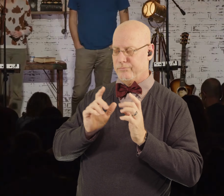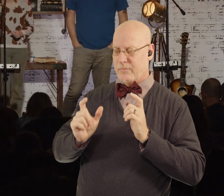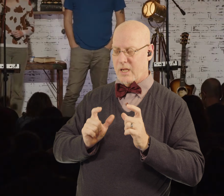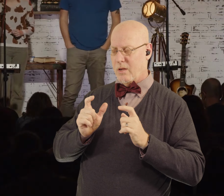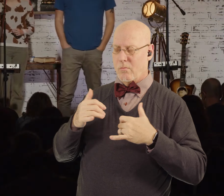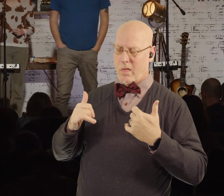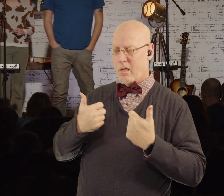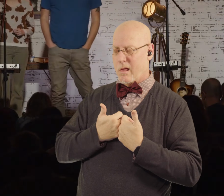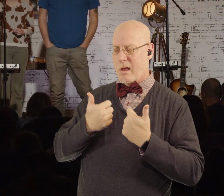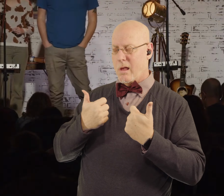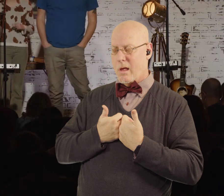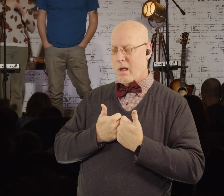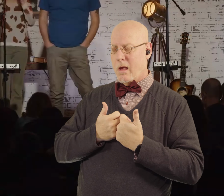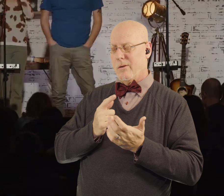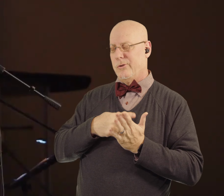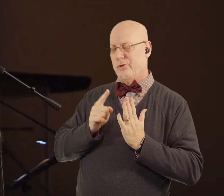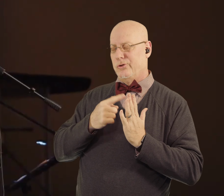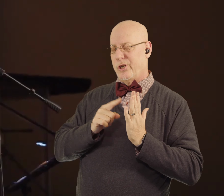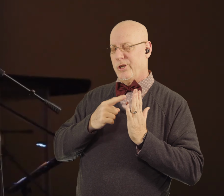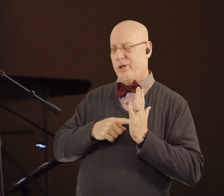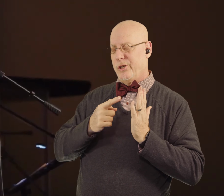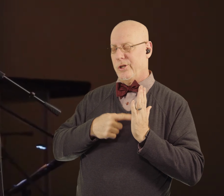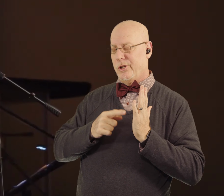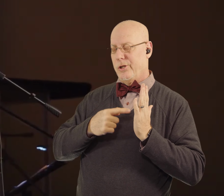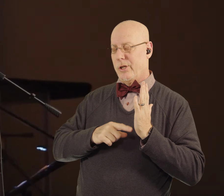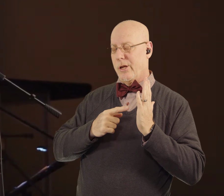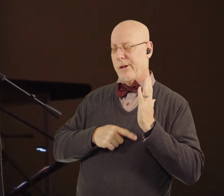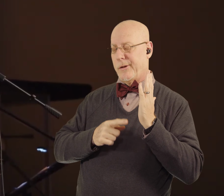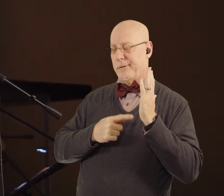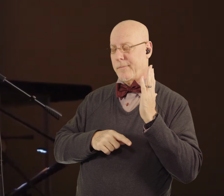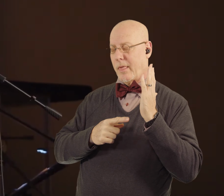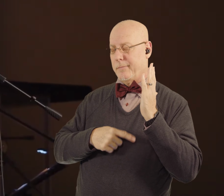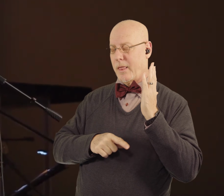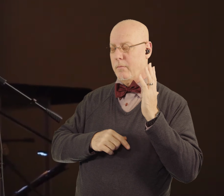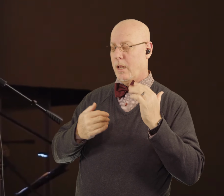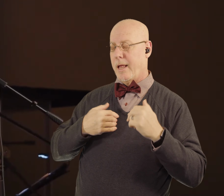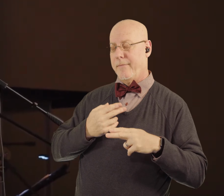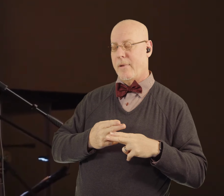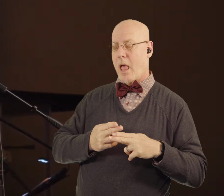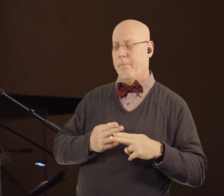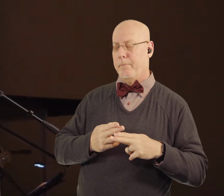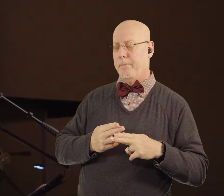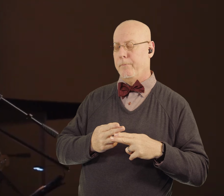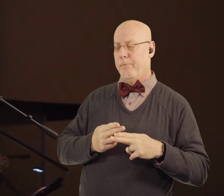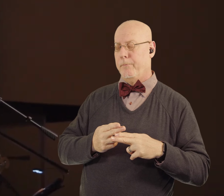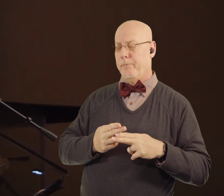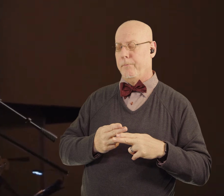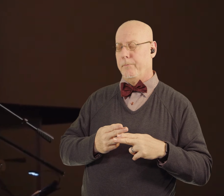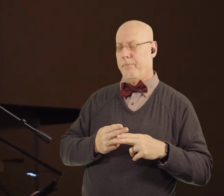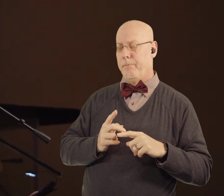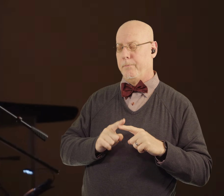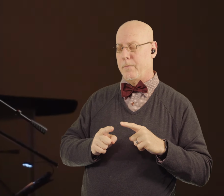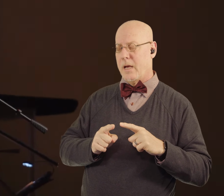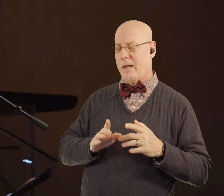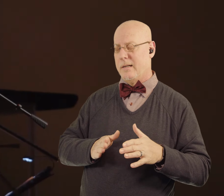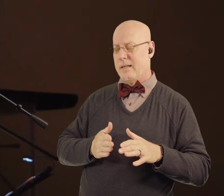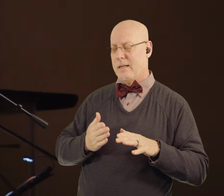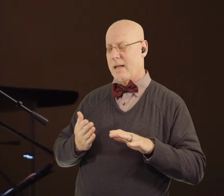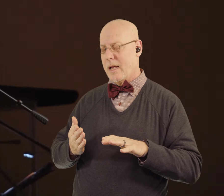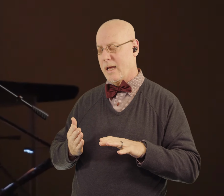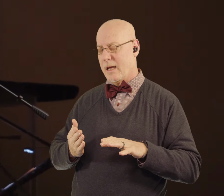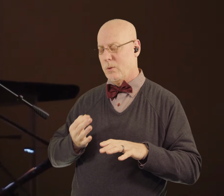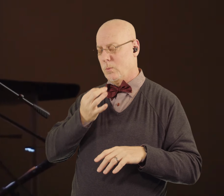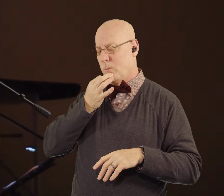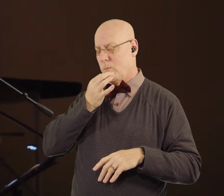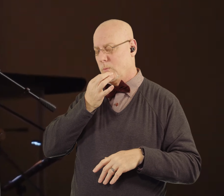suburbians who play the game and check the boxes, and we have the name,